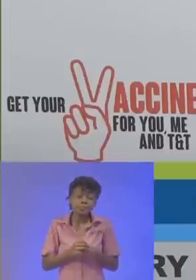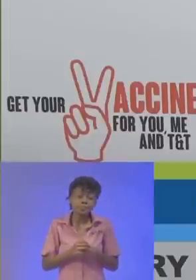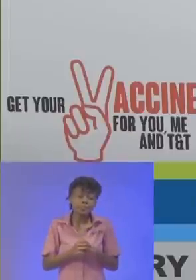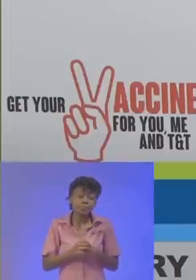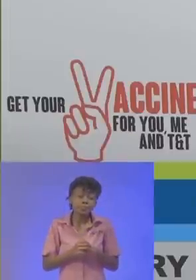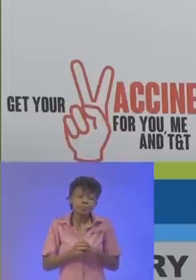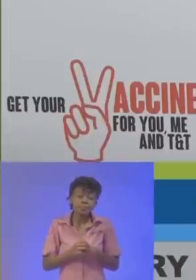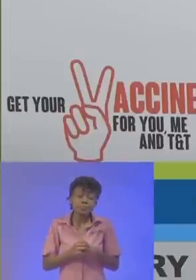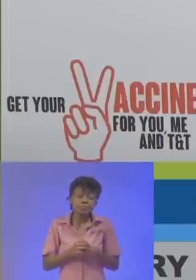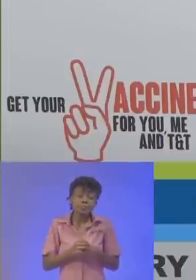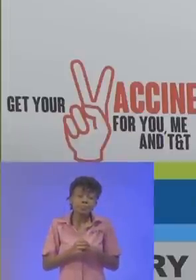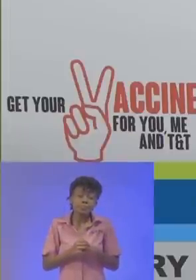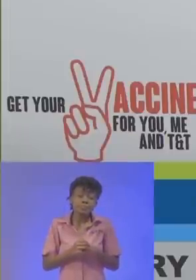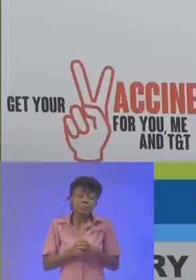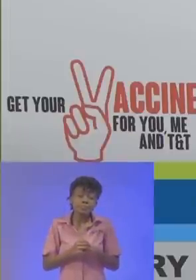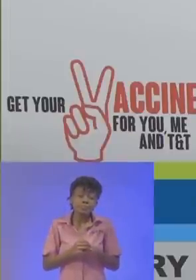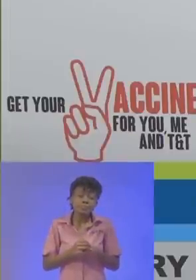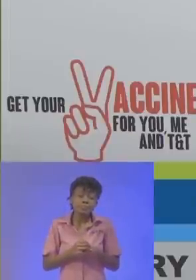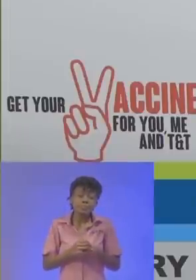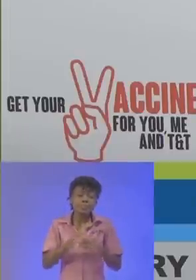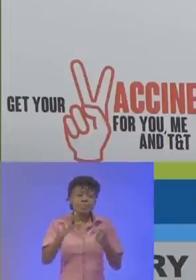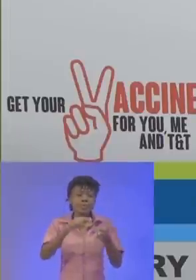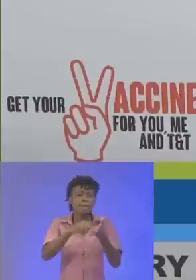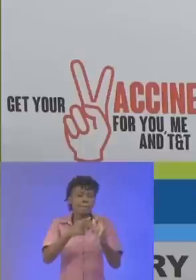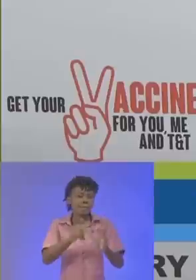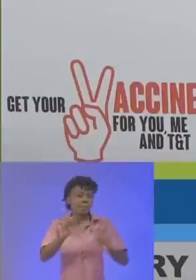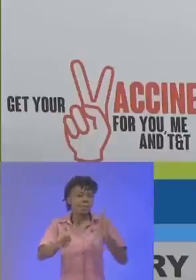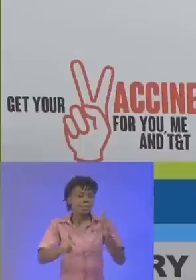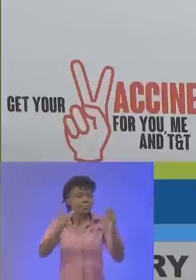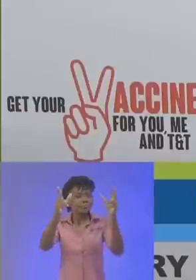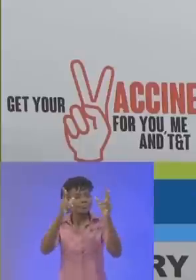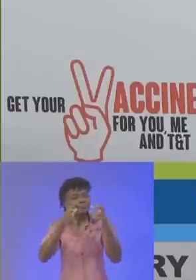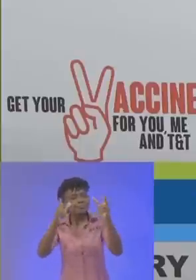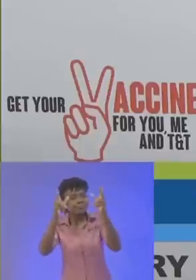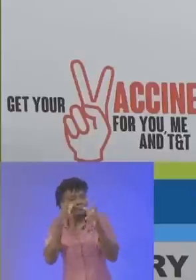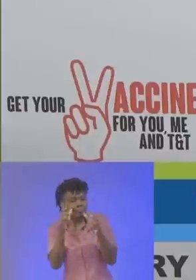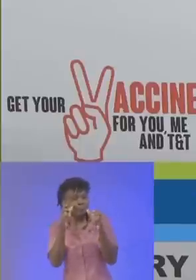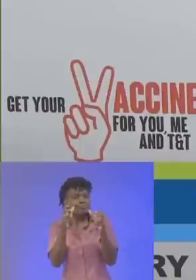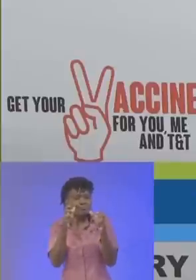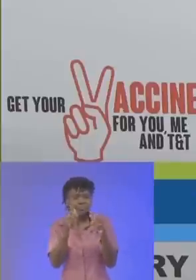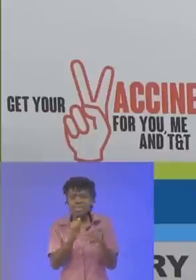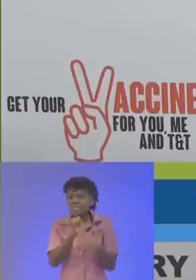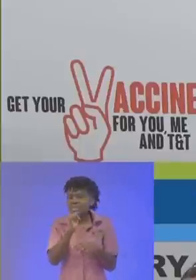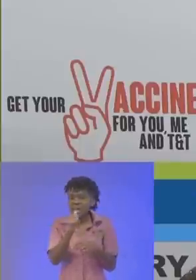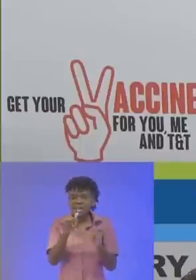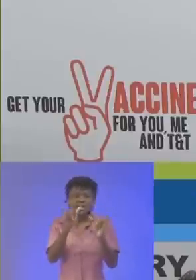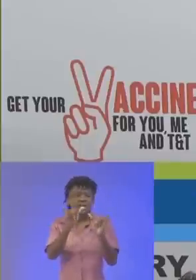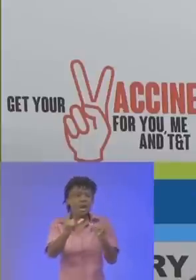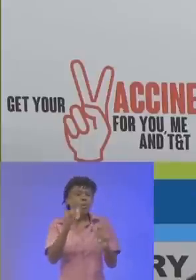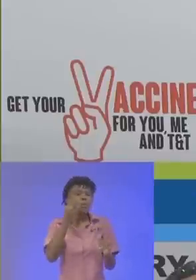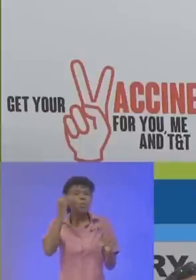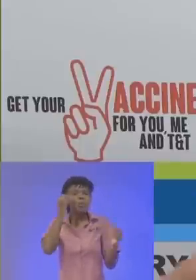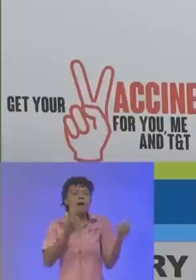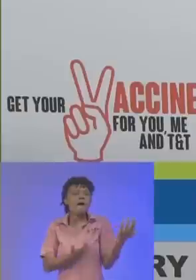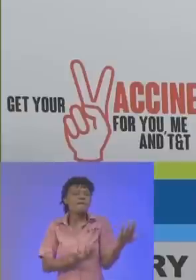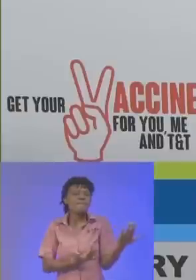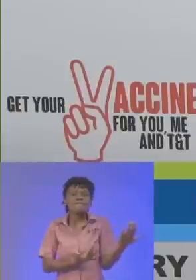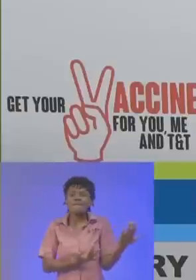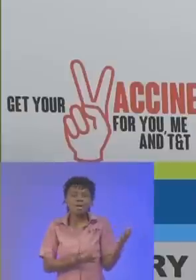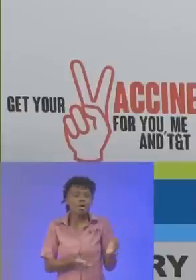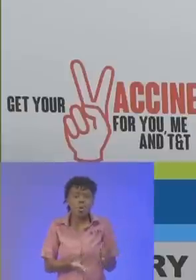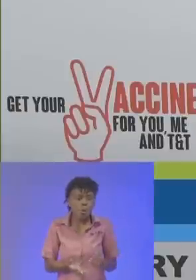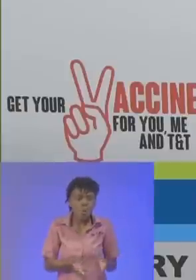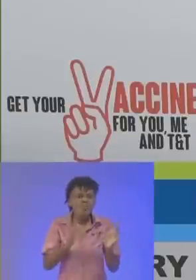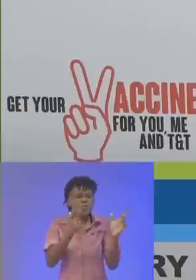there has been some compliance to the recommendations that we would have been putting forth. The other question pertained to